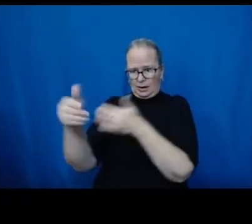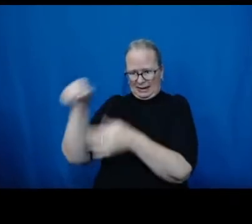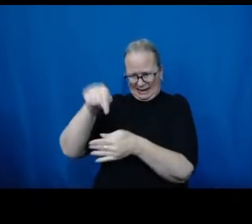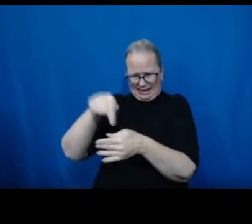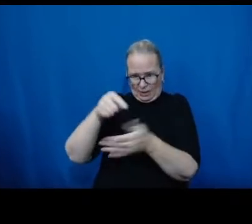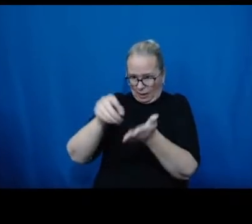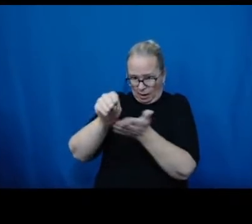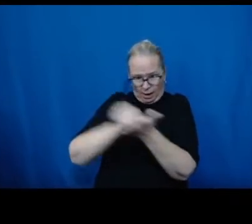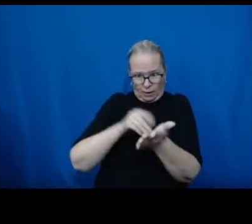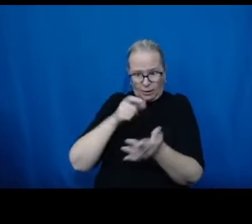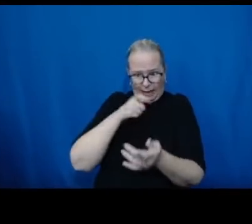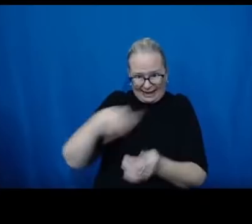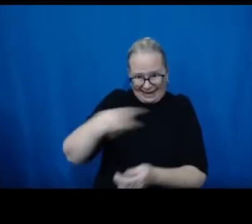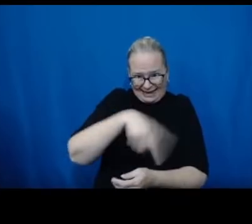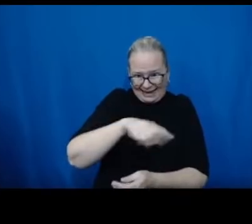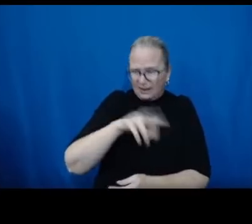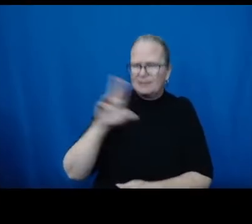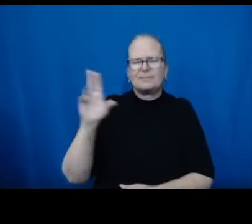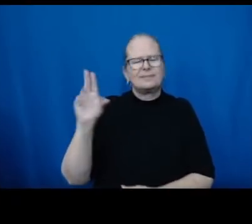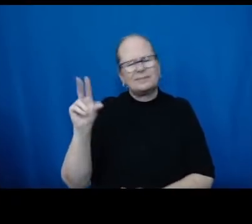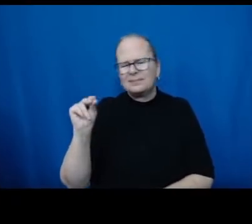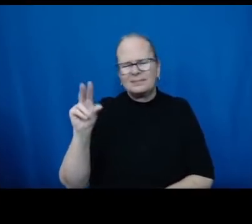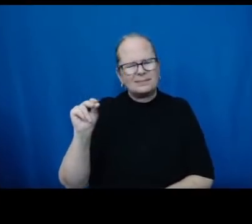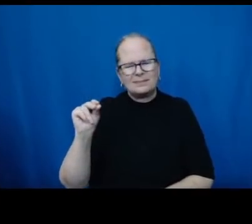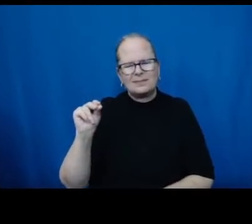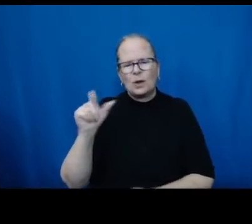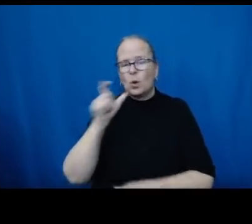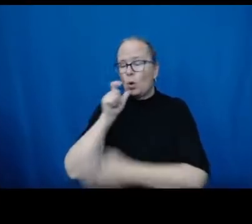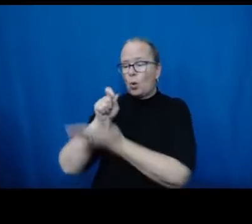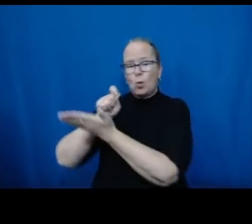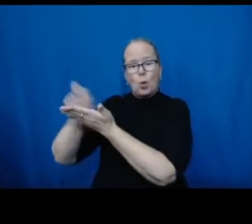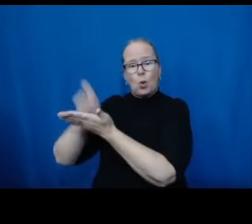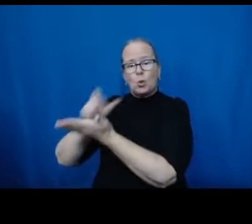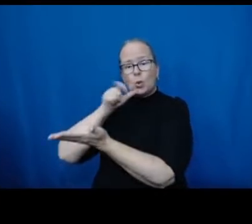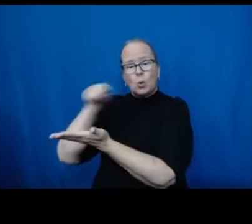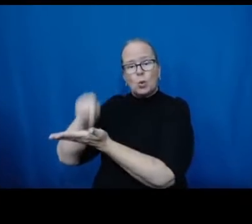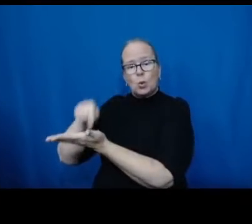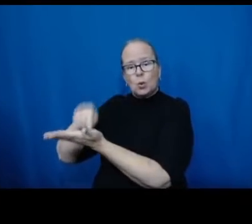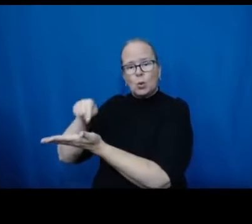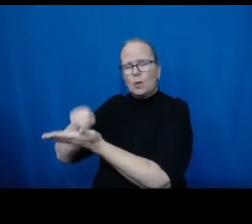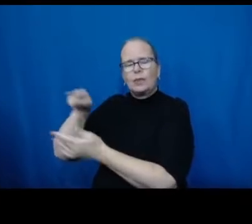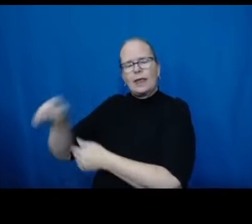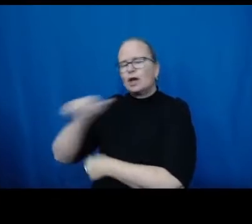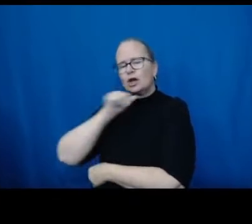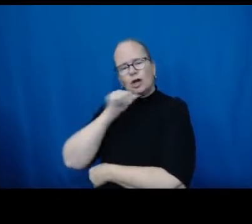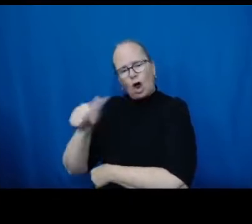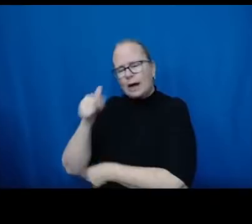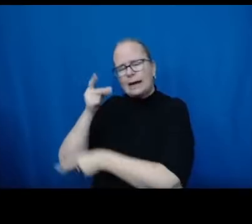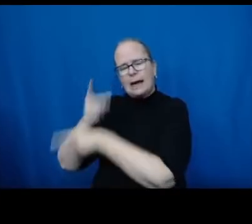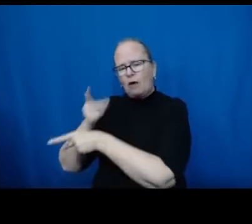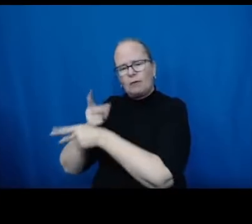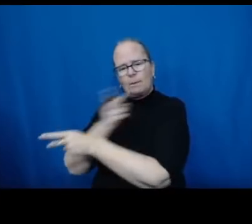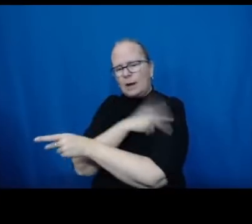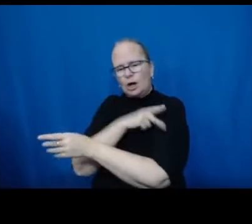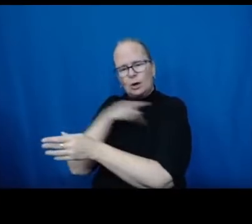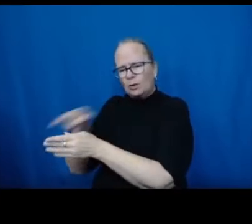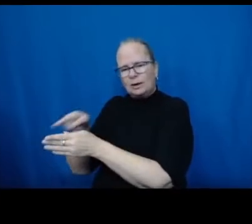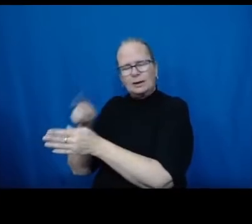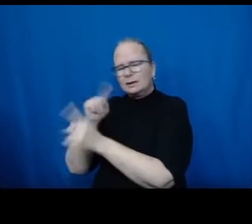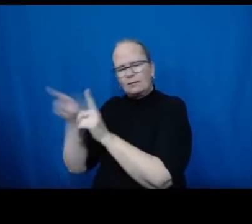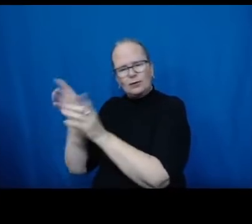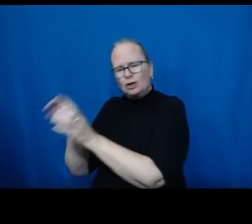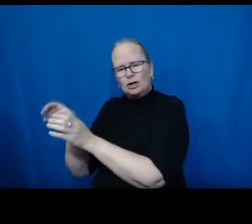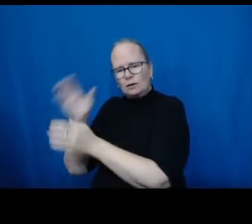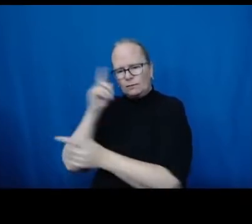I would just say, from my perspective, seeing that letter is just so profoundly disappointing that that's